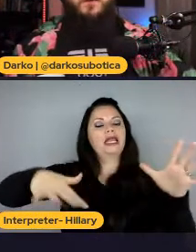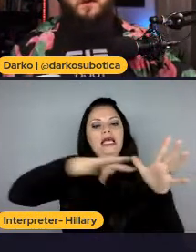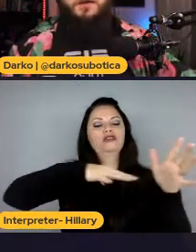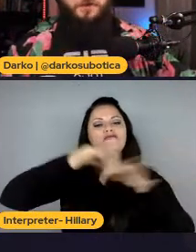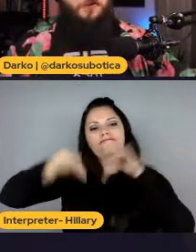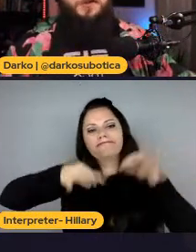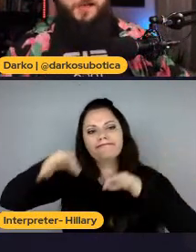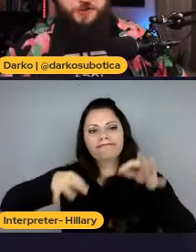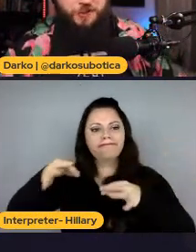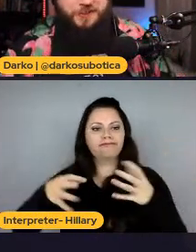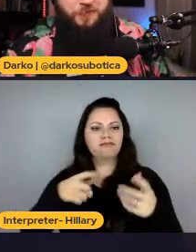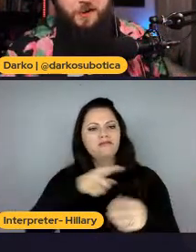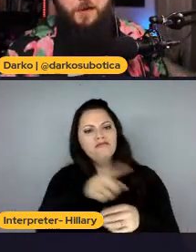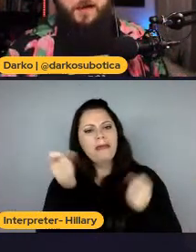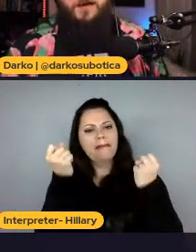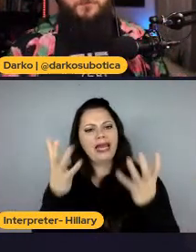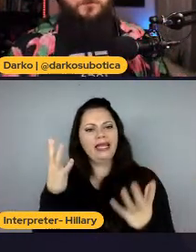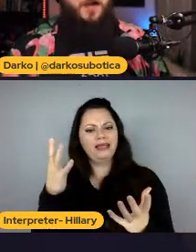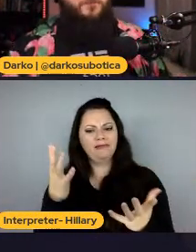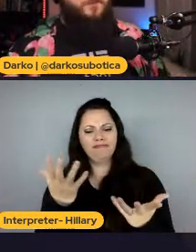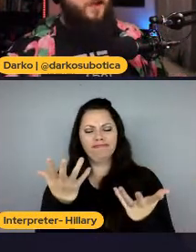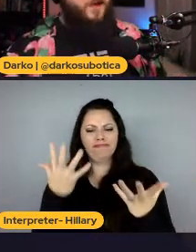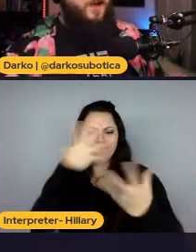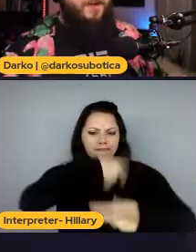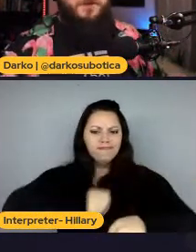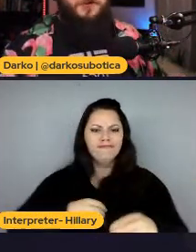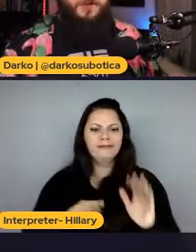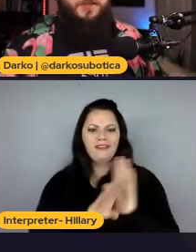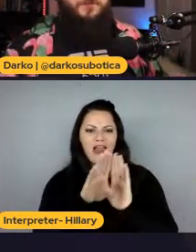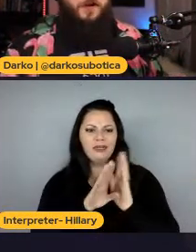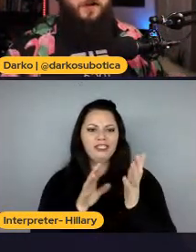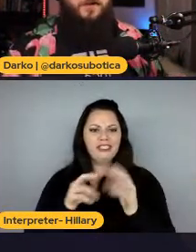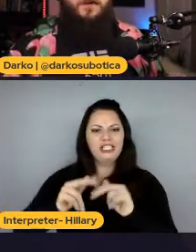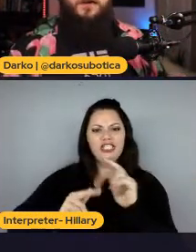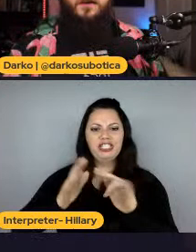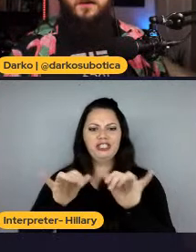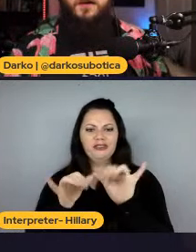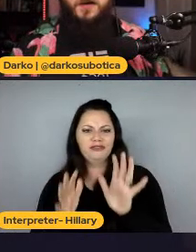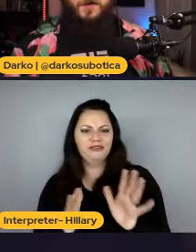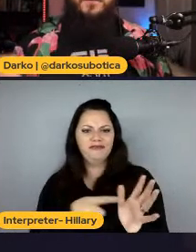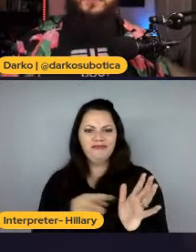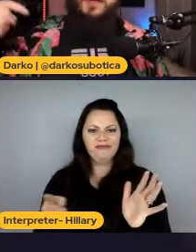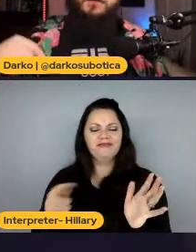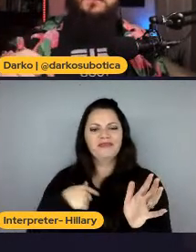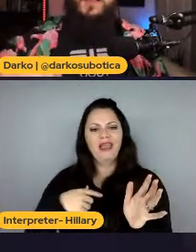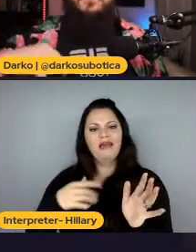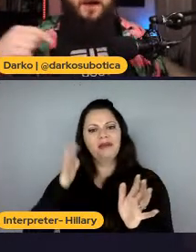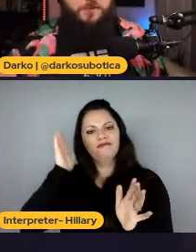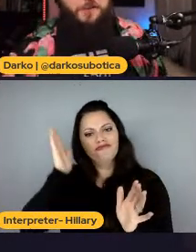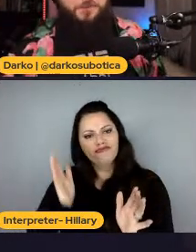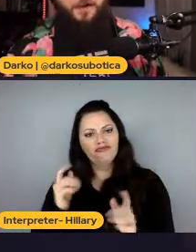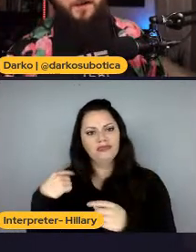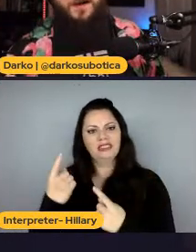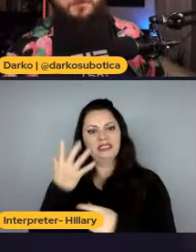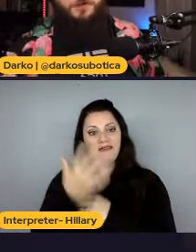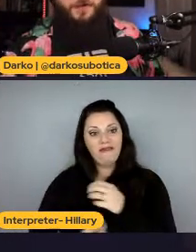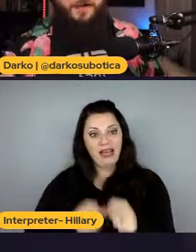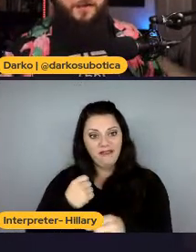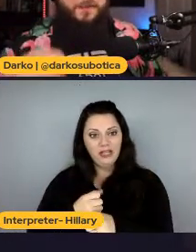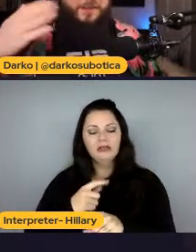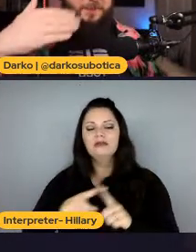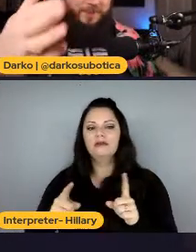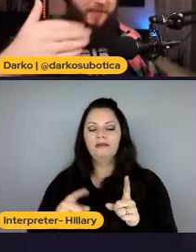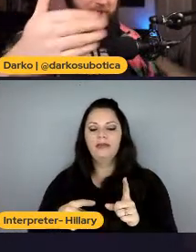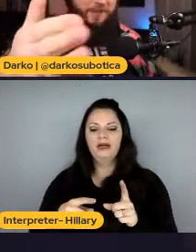of wonderful builders and engineers out there. And I've been doing this for, I've been doing AWS for the last 5 years, but I've been